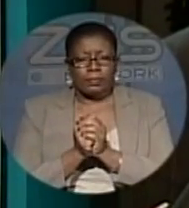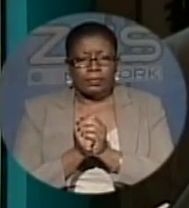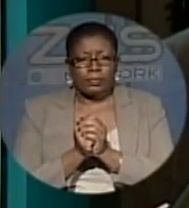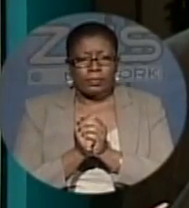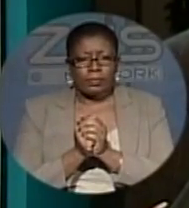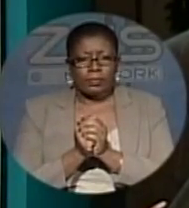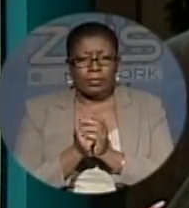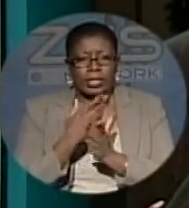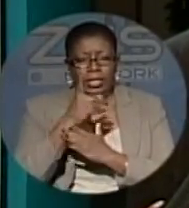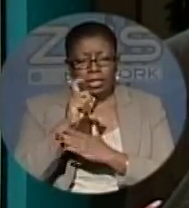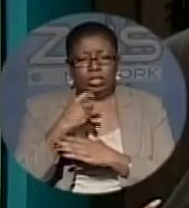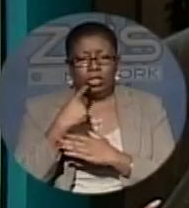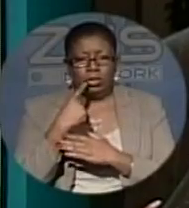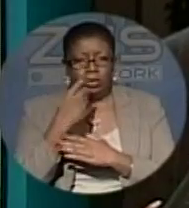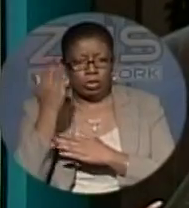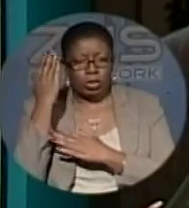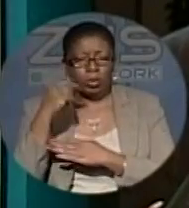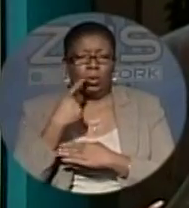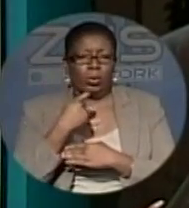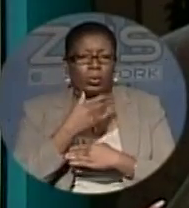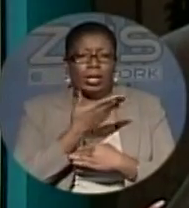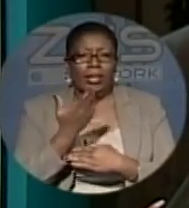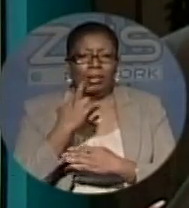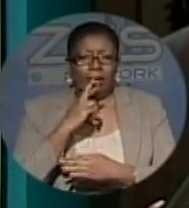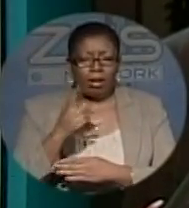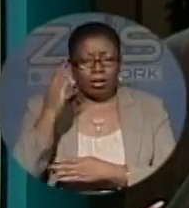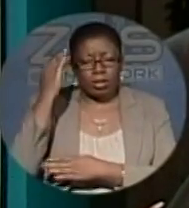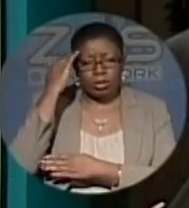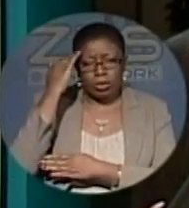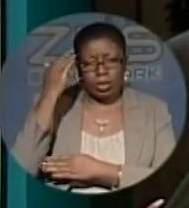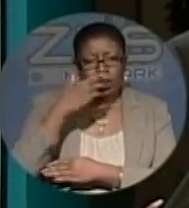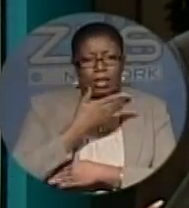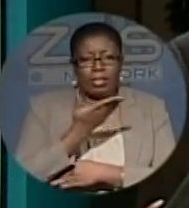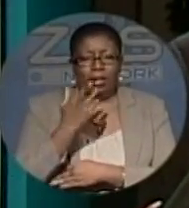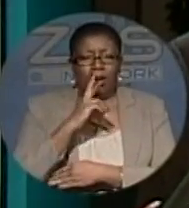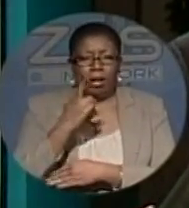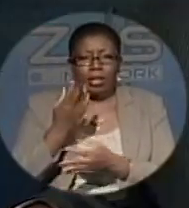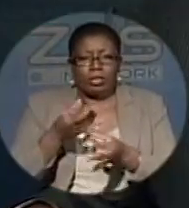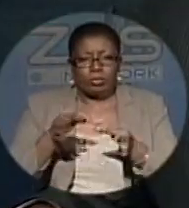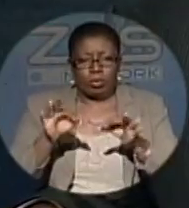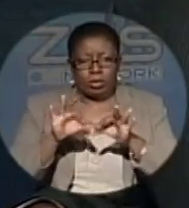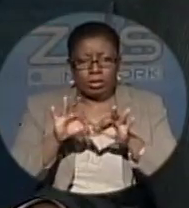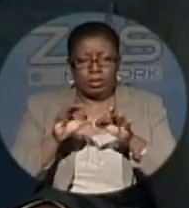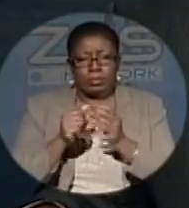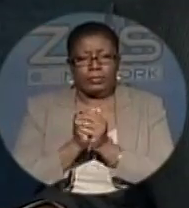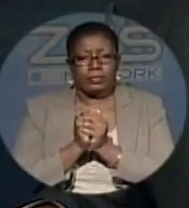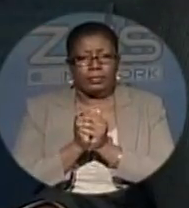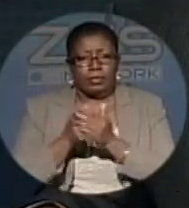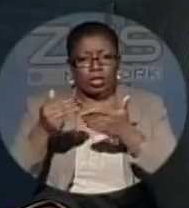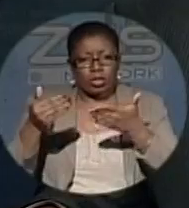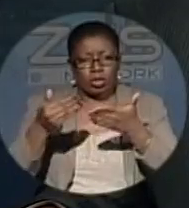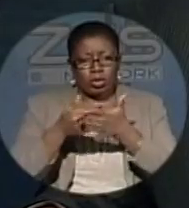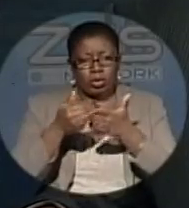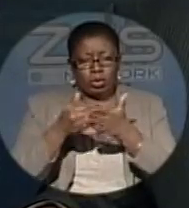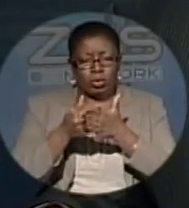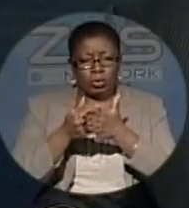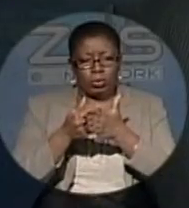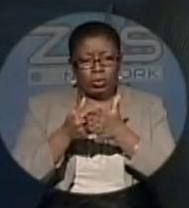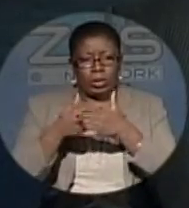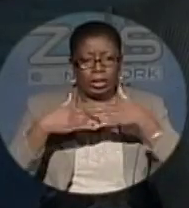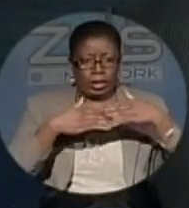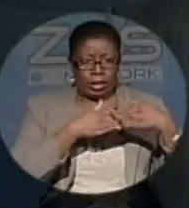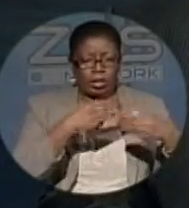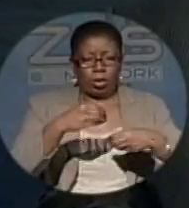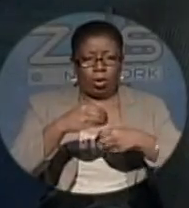they need to know who they are and recognize that they are important. The new headquarters for the National